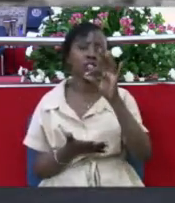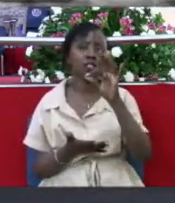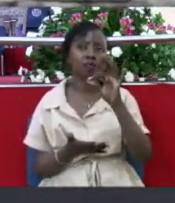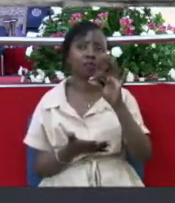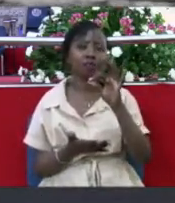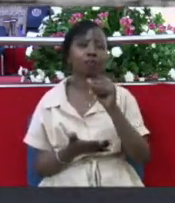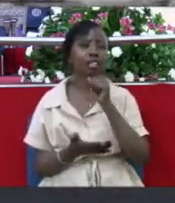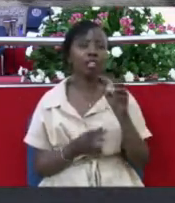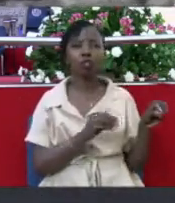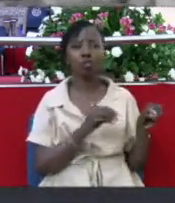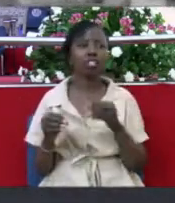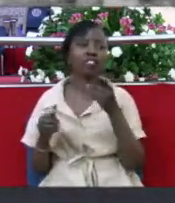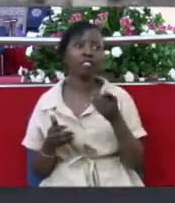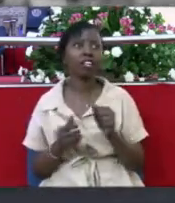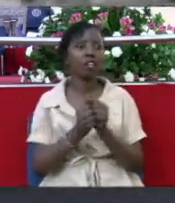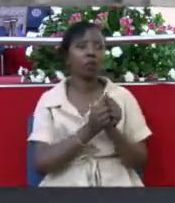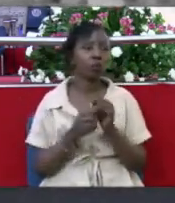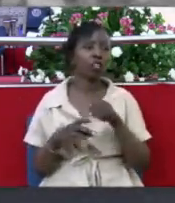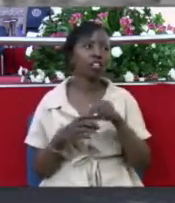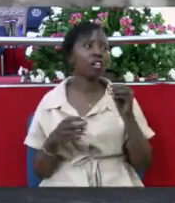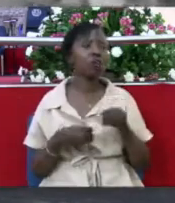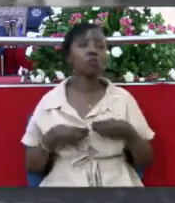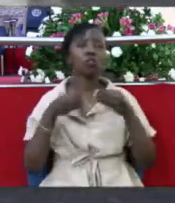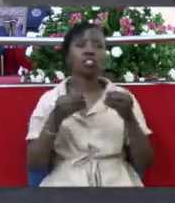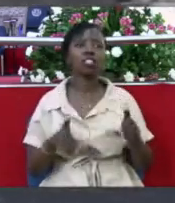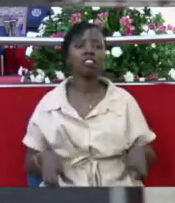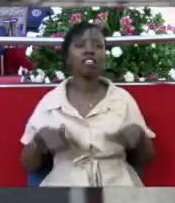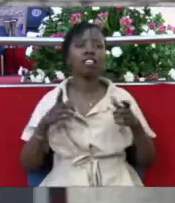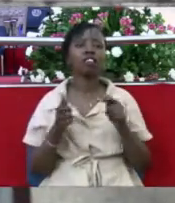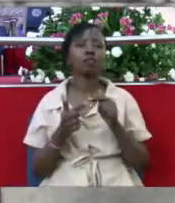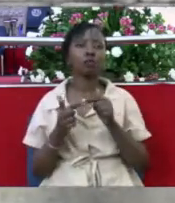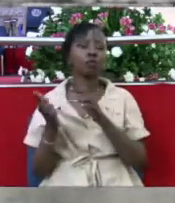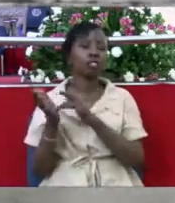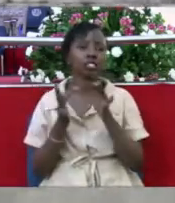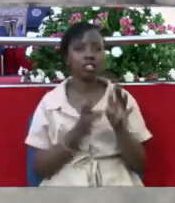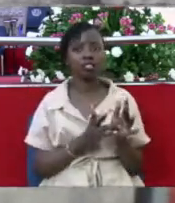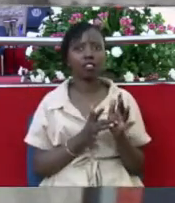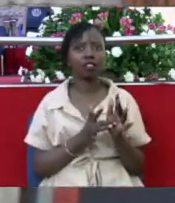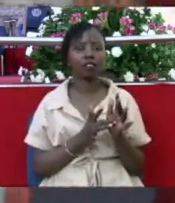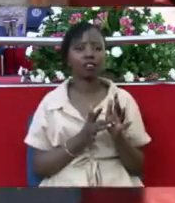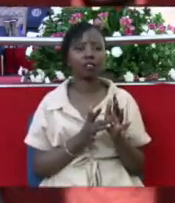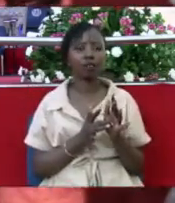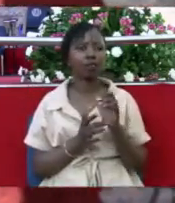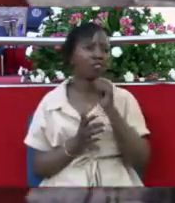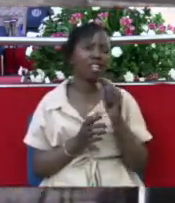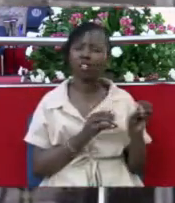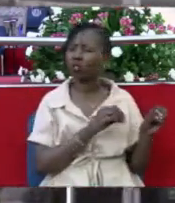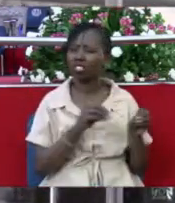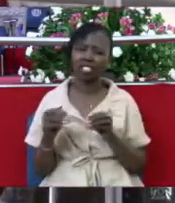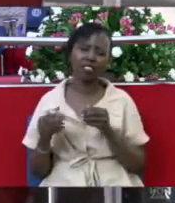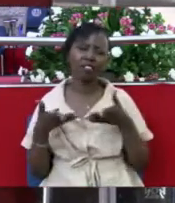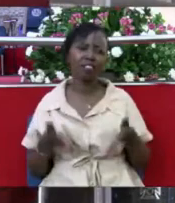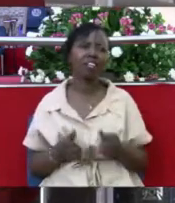Do not live here without giving your life to Jesus. Do not live here without giving your